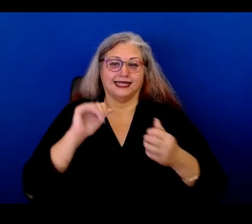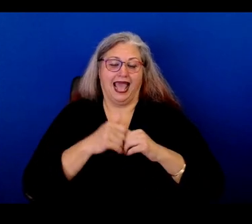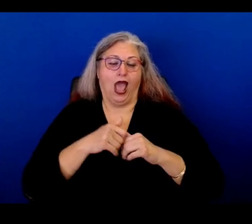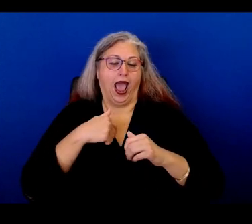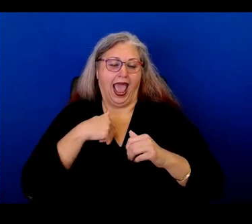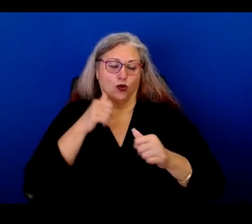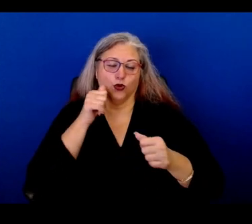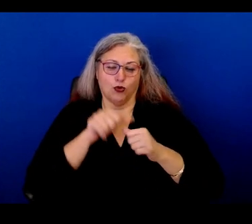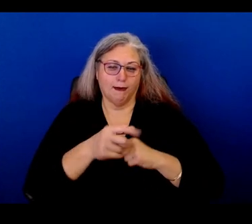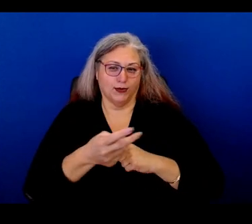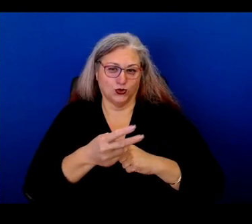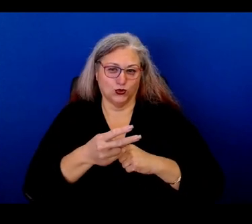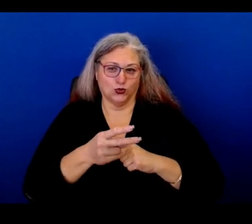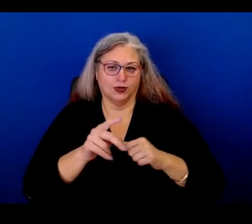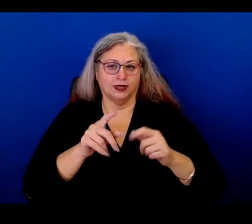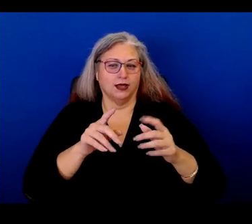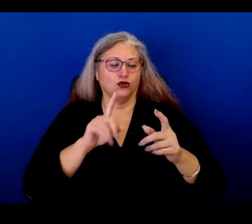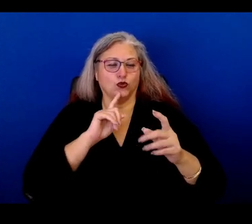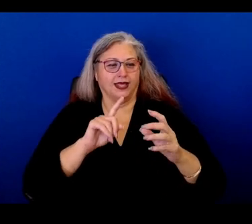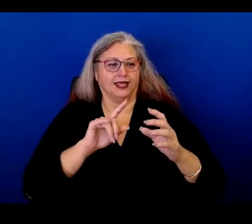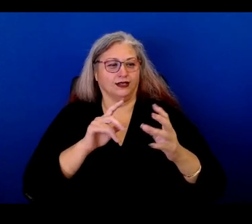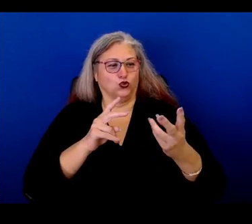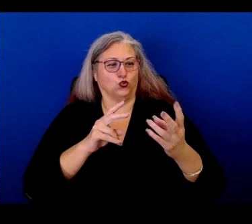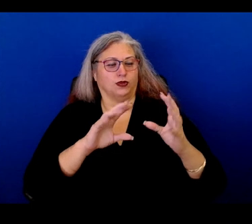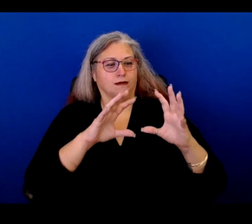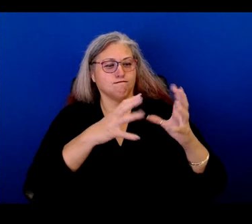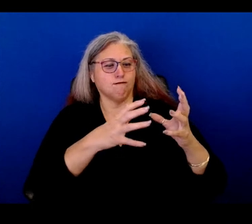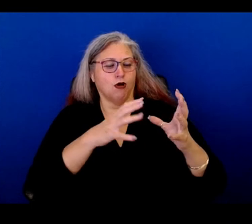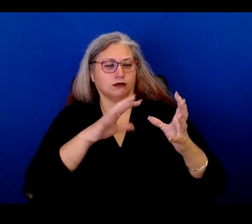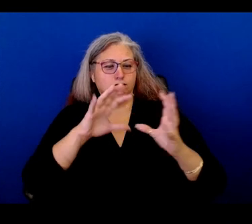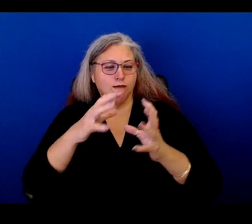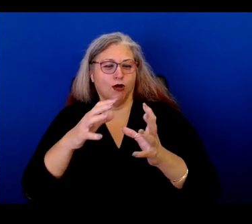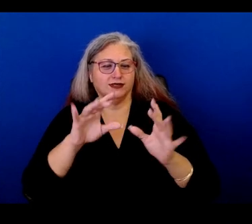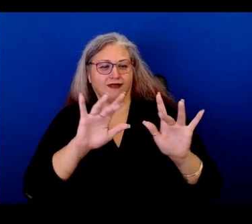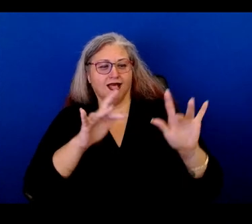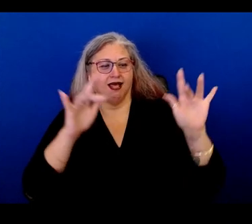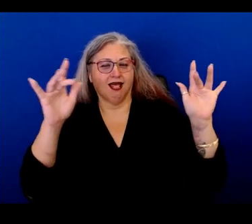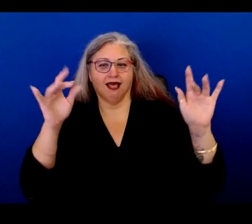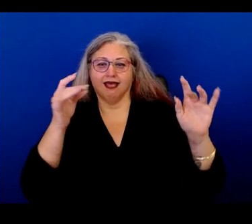just pure balls of light. And